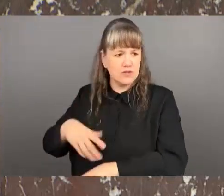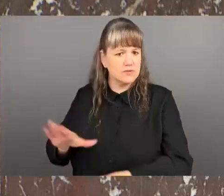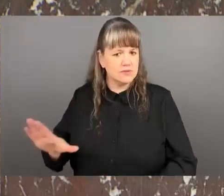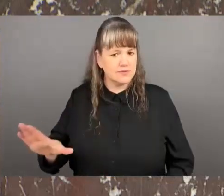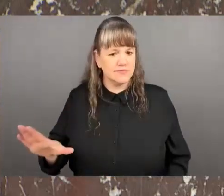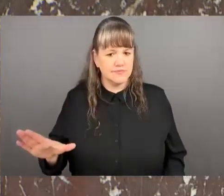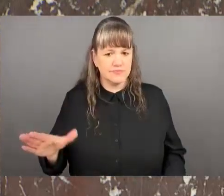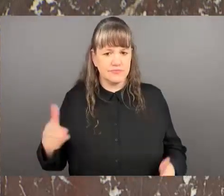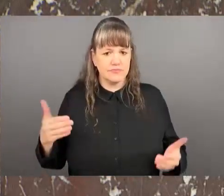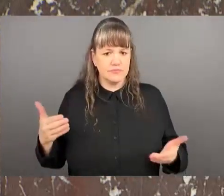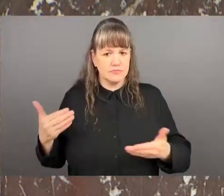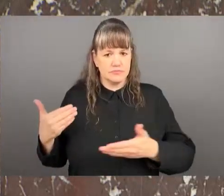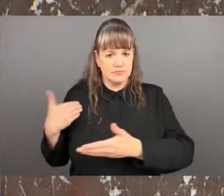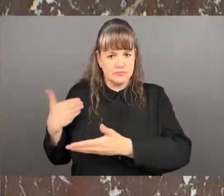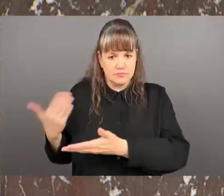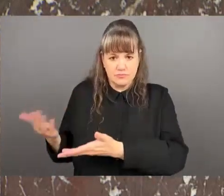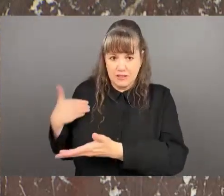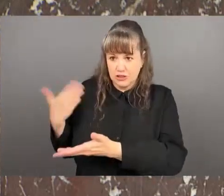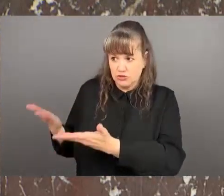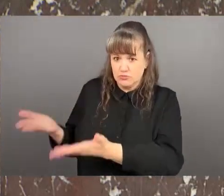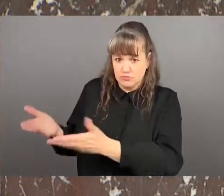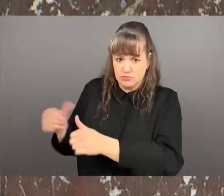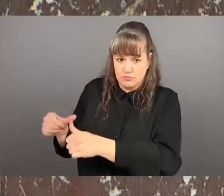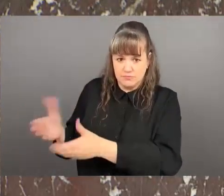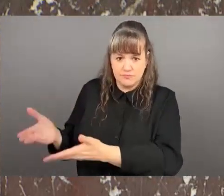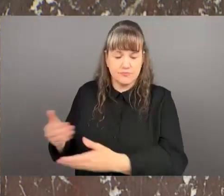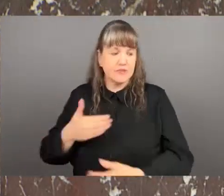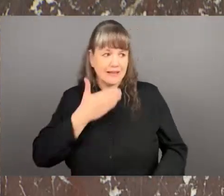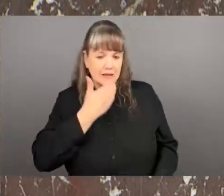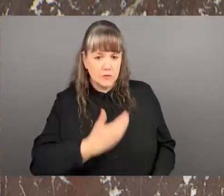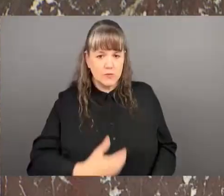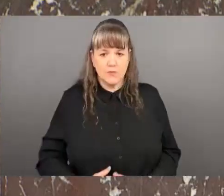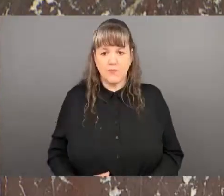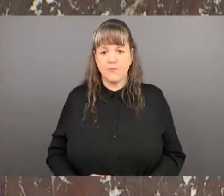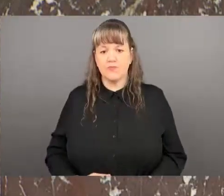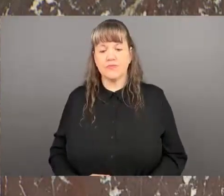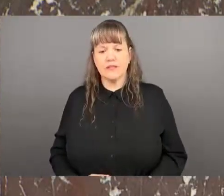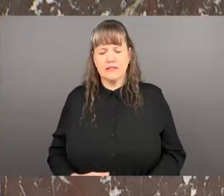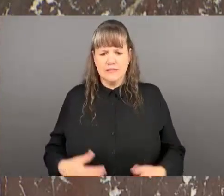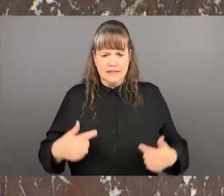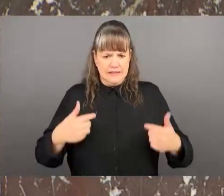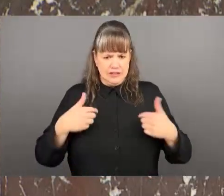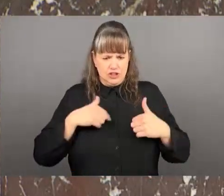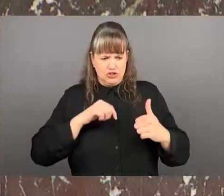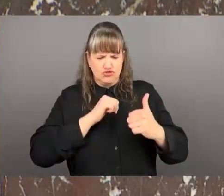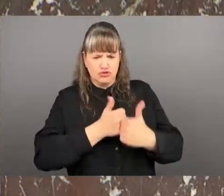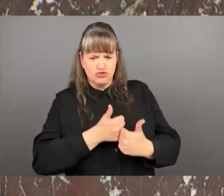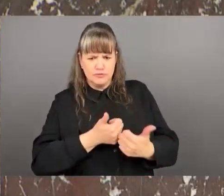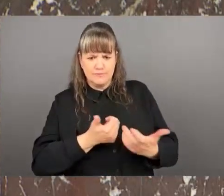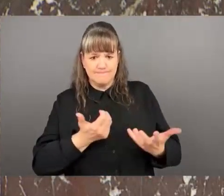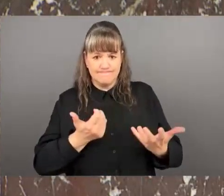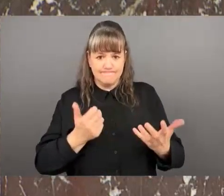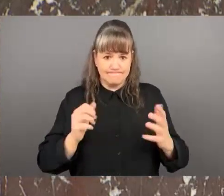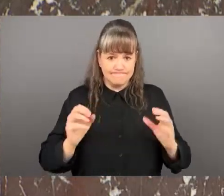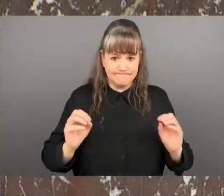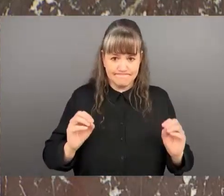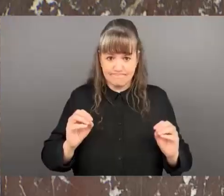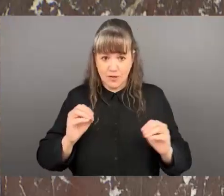Minister will continue. Thank you, Honourable Speaker. The challenge of homelessness, the challenge of poverty is a